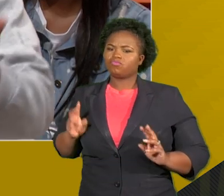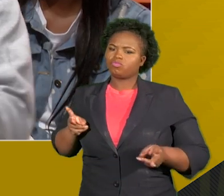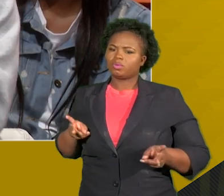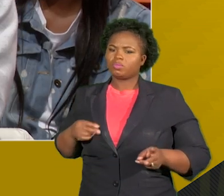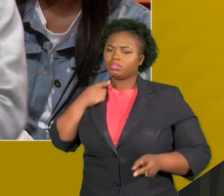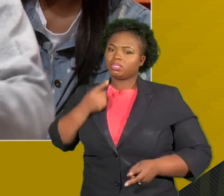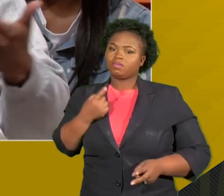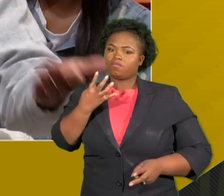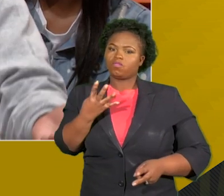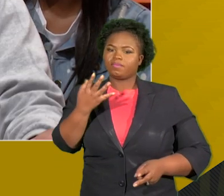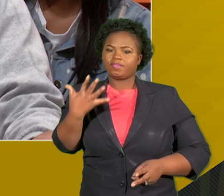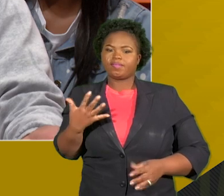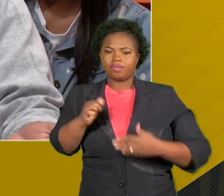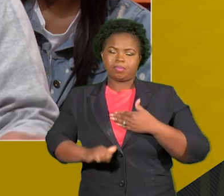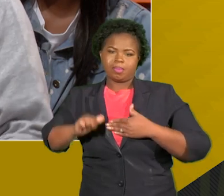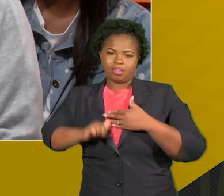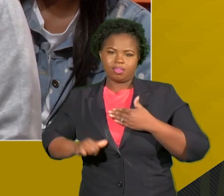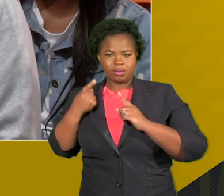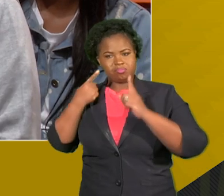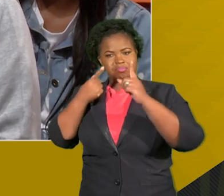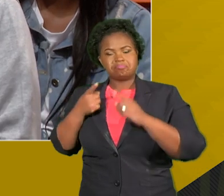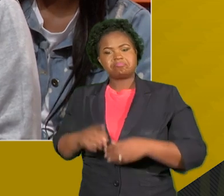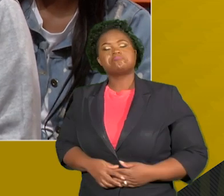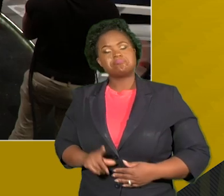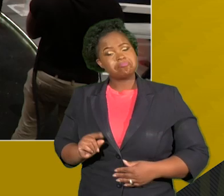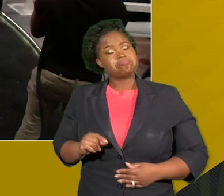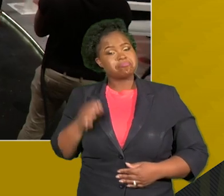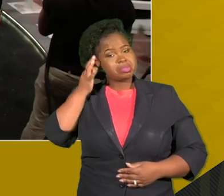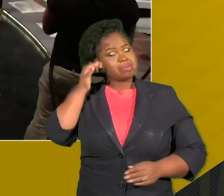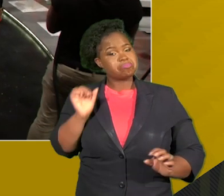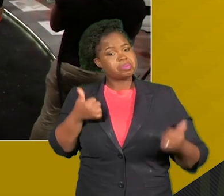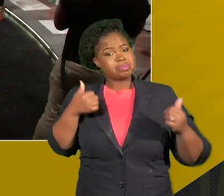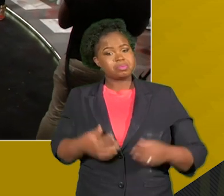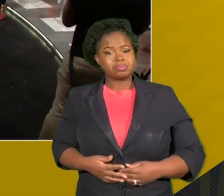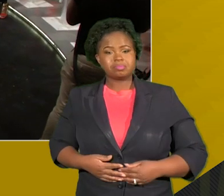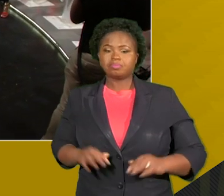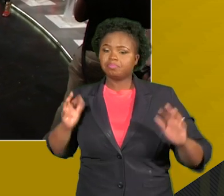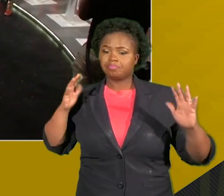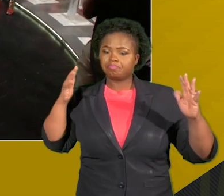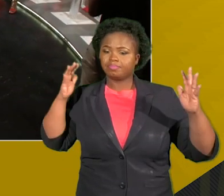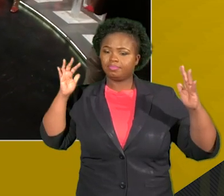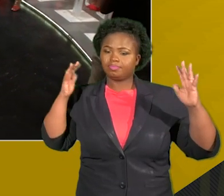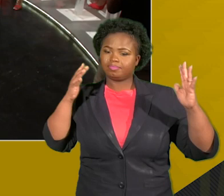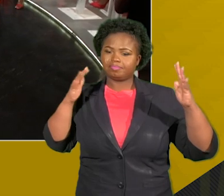we say 45 every month. Okay, yeah. Perfect. That sounds absolutely amazing, Kini, because.